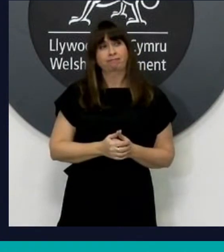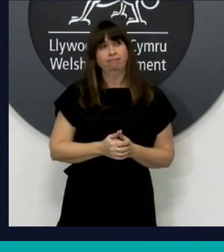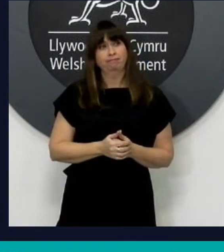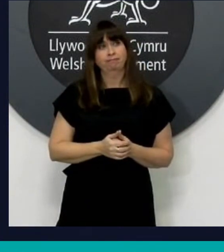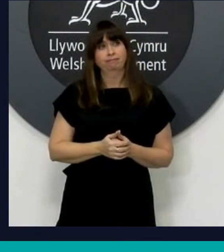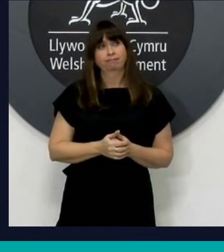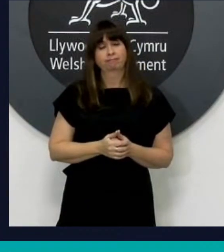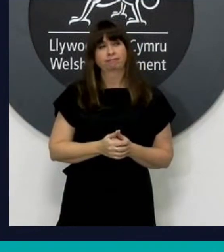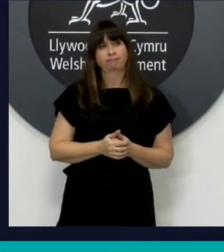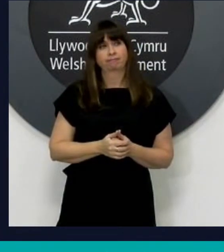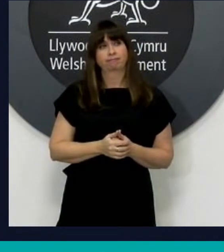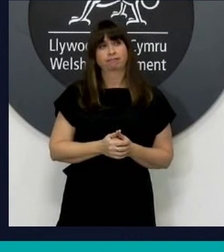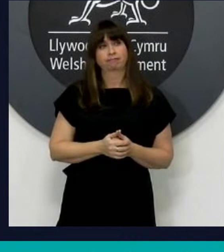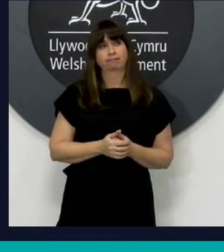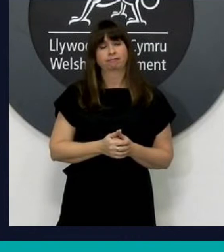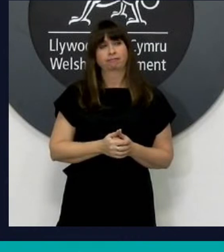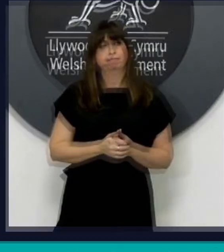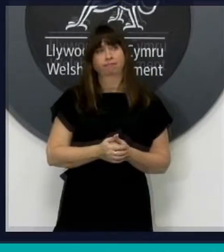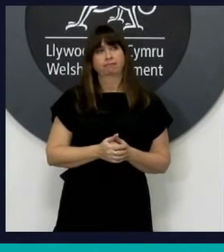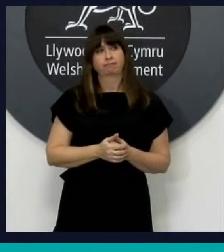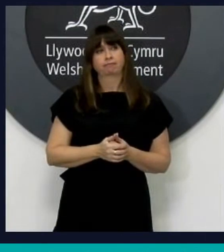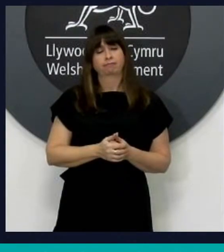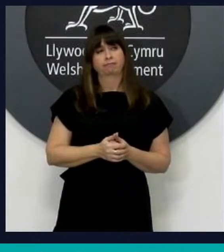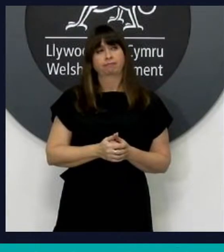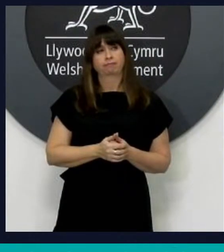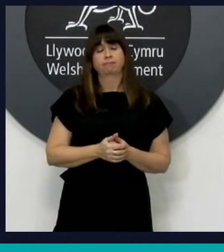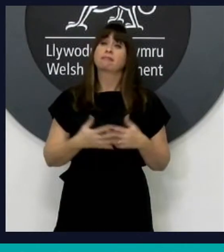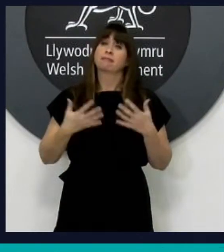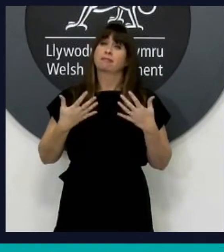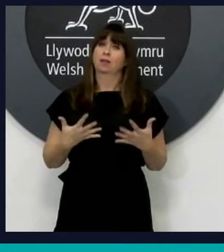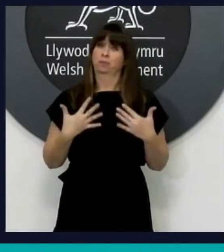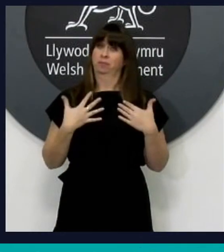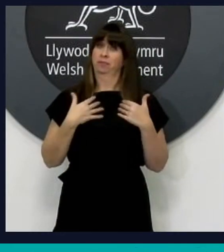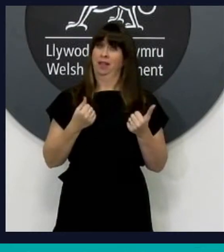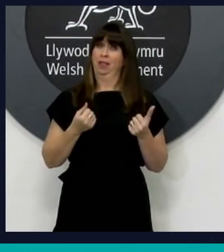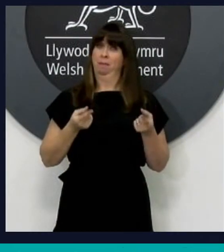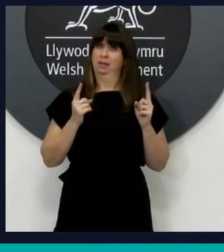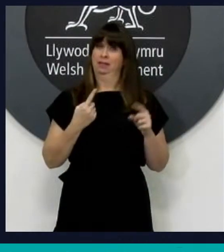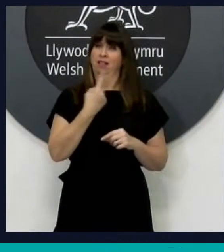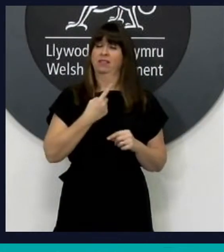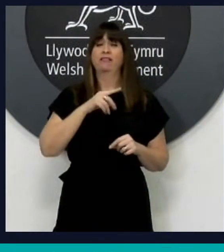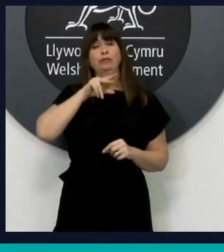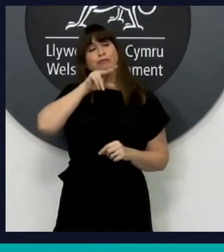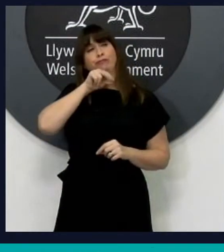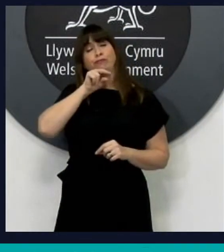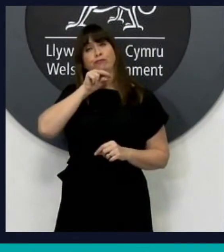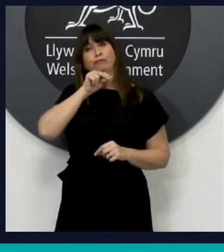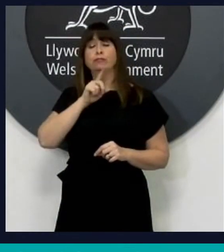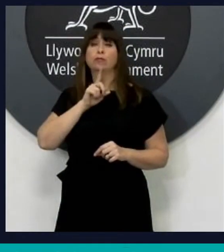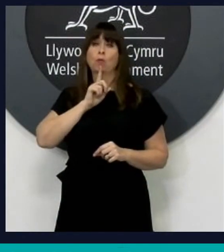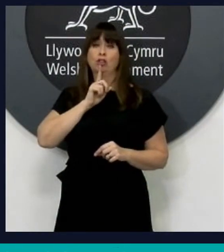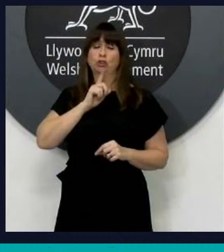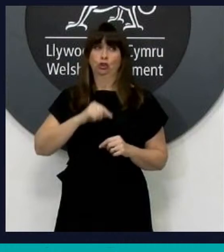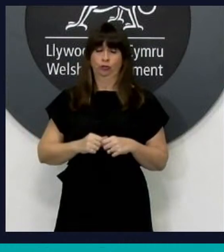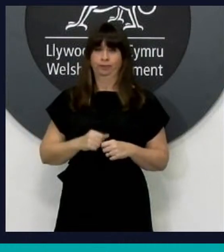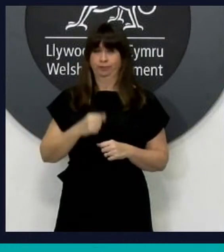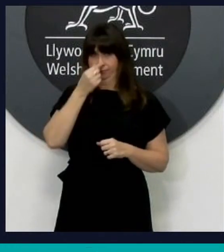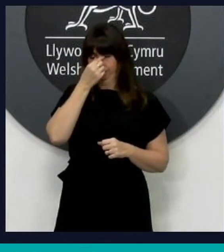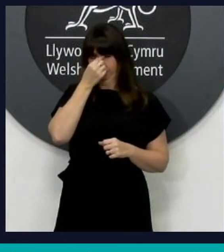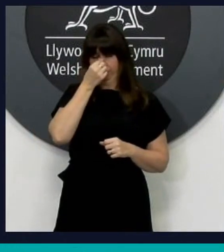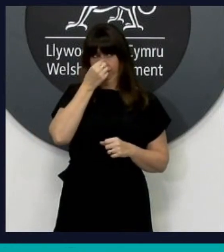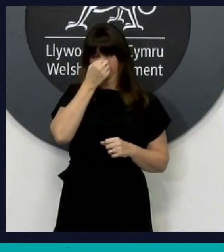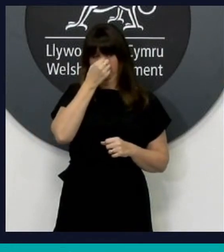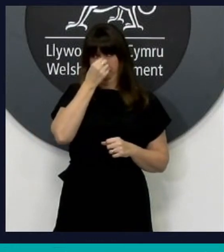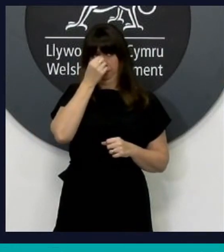Diolch yn fawr. Mae'r rhaglen, fel mae hi ar hyn o bryd, eisoes yn ni wneud â cymhleth o ran brechu. Ond wrth gwrs, beth